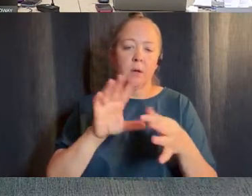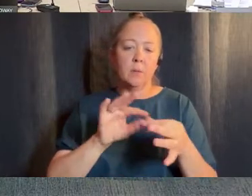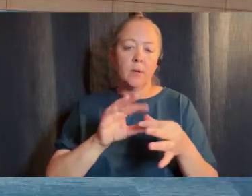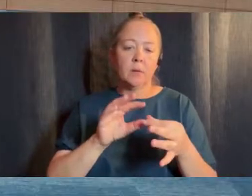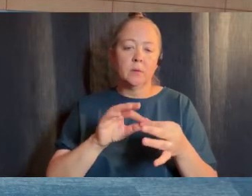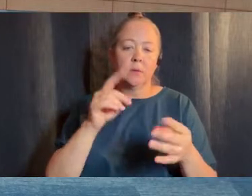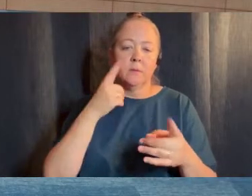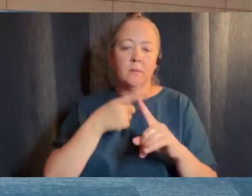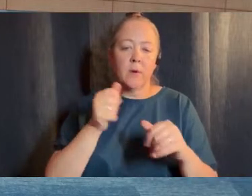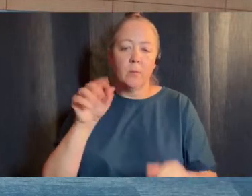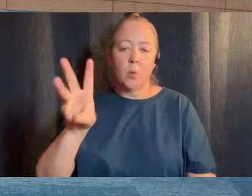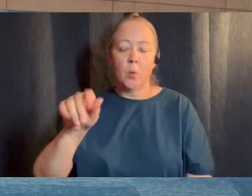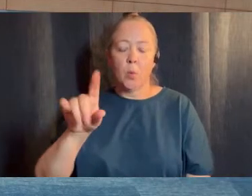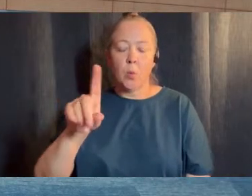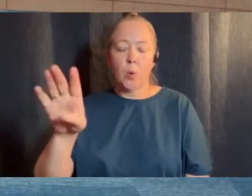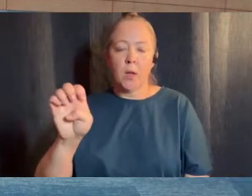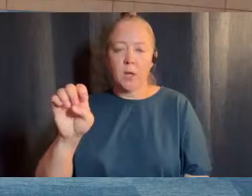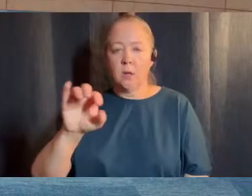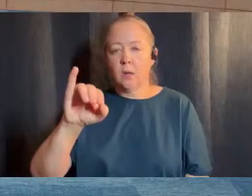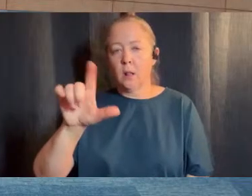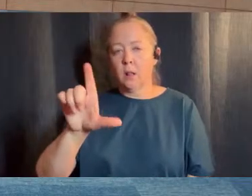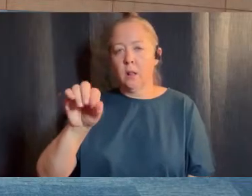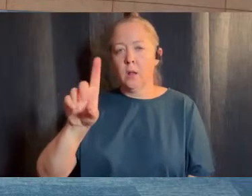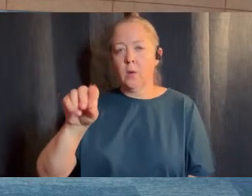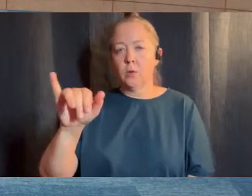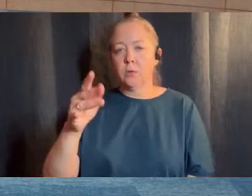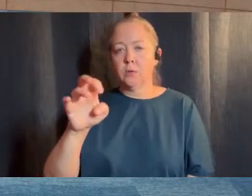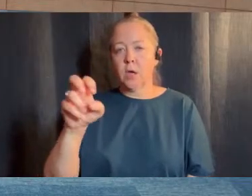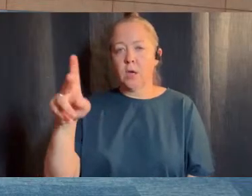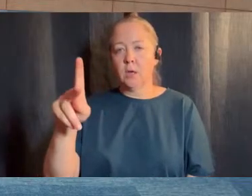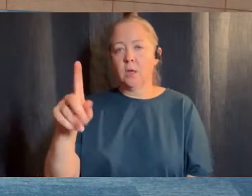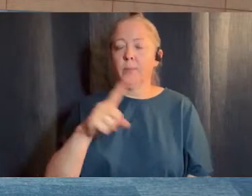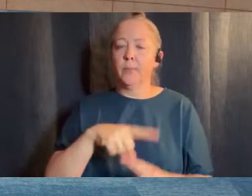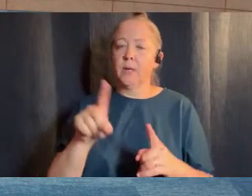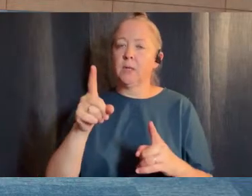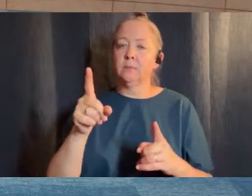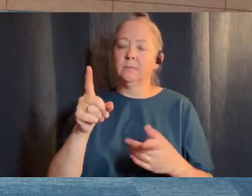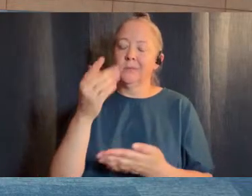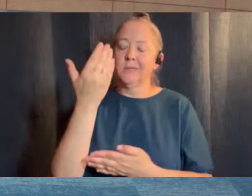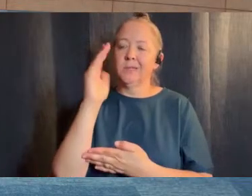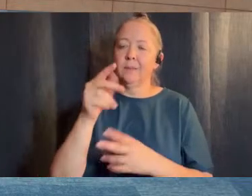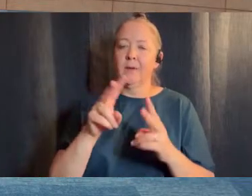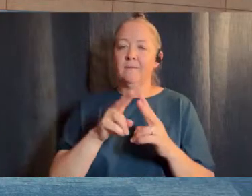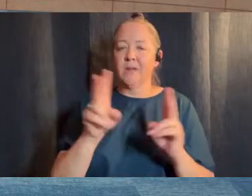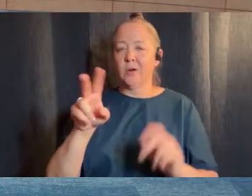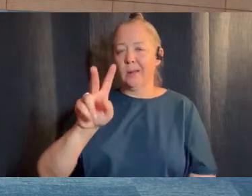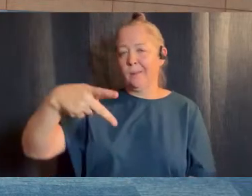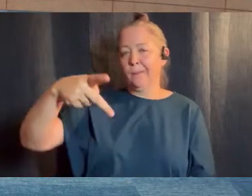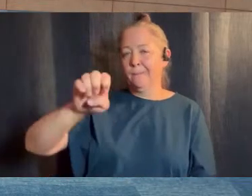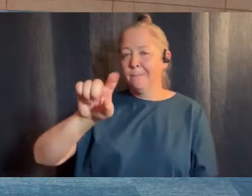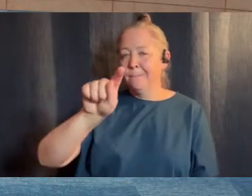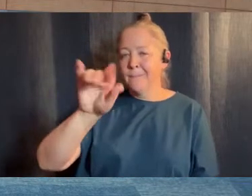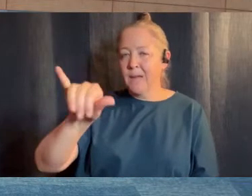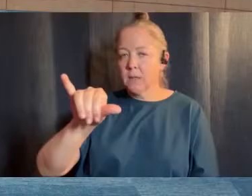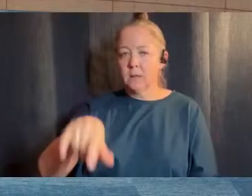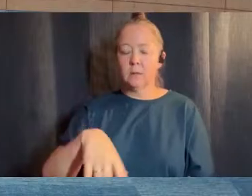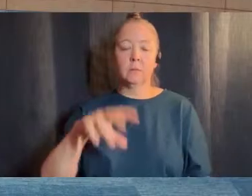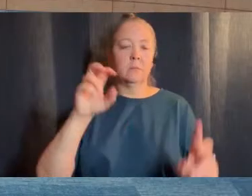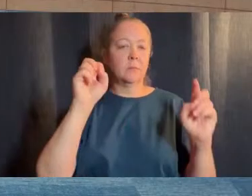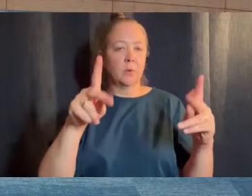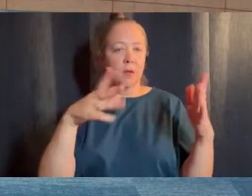Okay. Thank you, Madam Clerk. We will now move on to committee